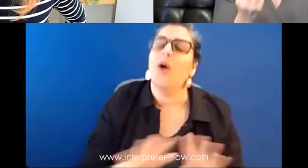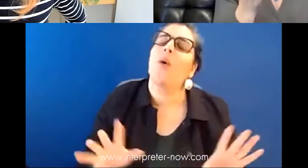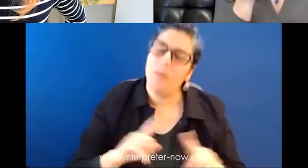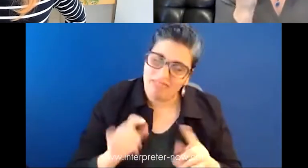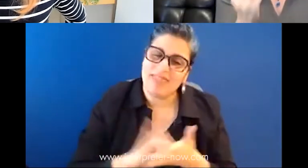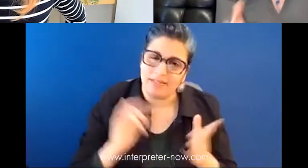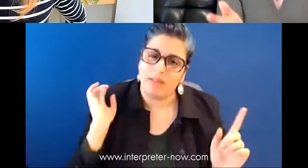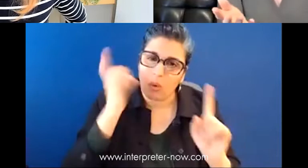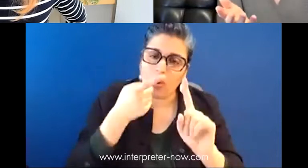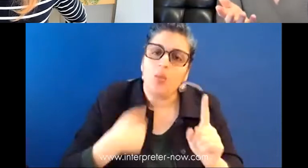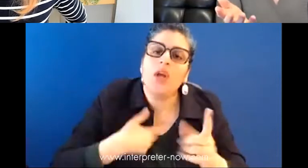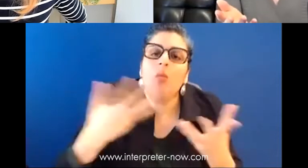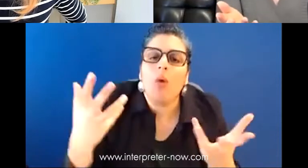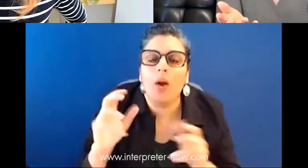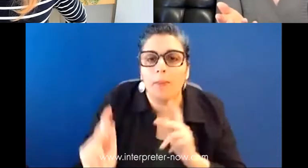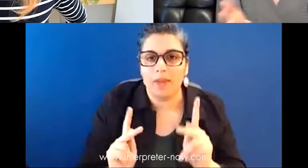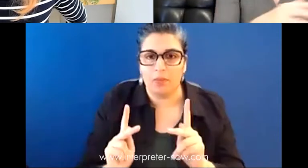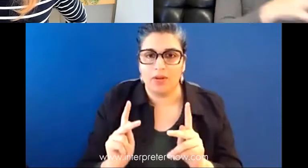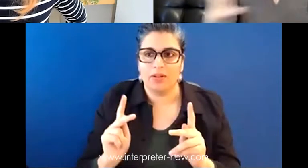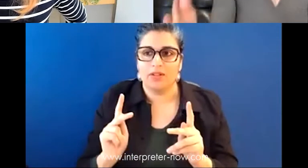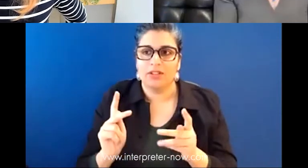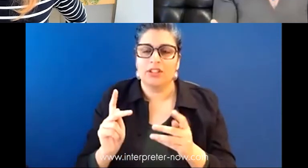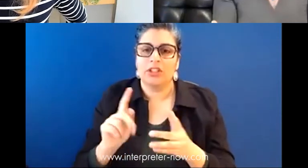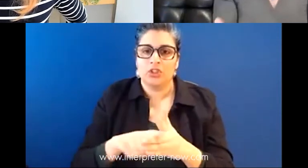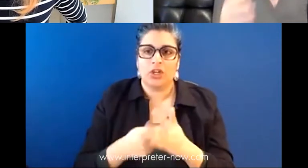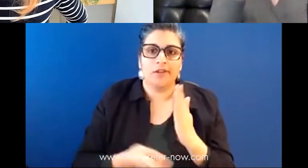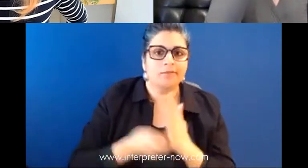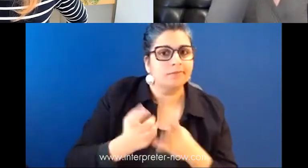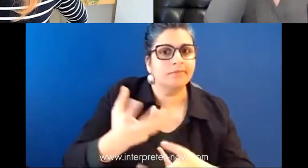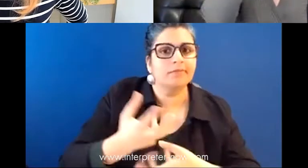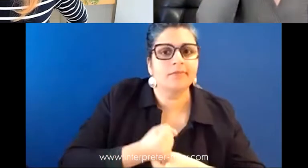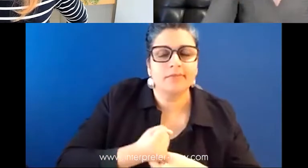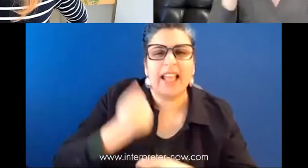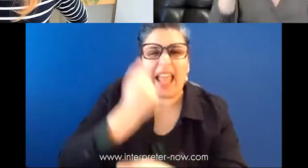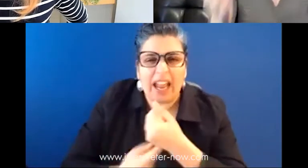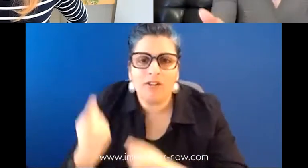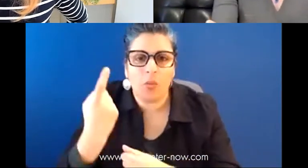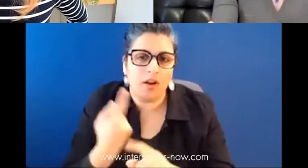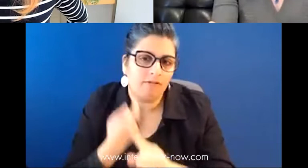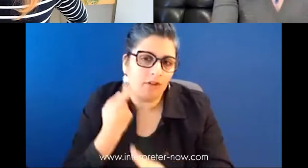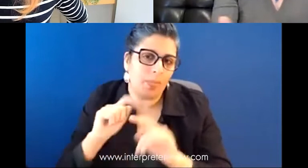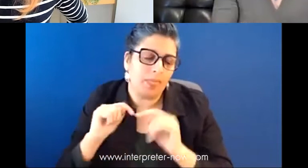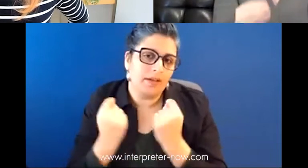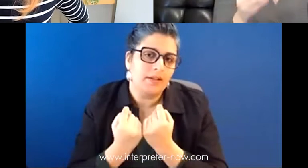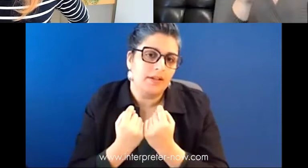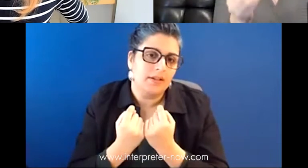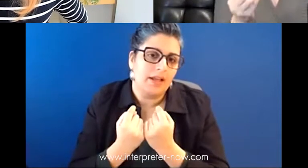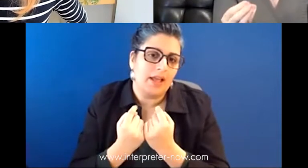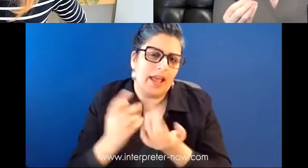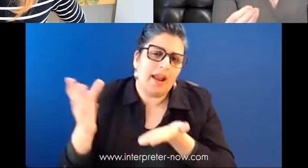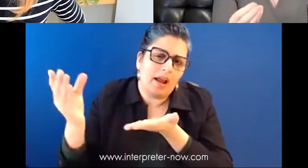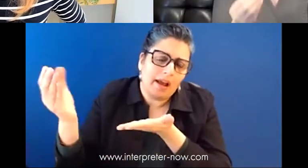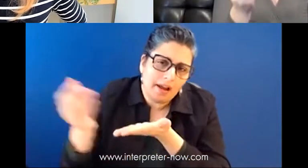to, have that automaticity of trust with everyone they're working with on the team, at least at an earned level. We